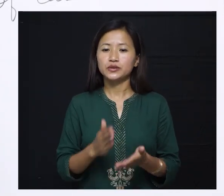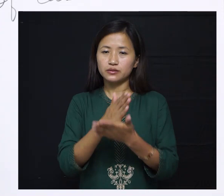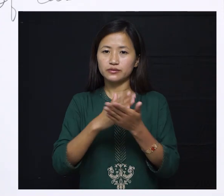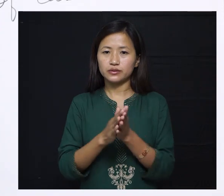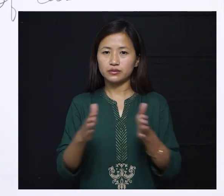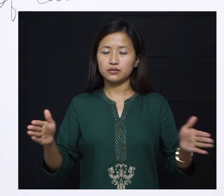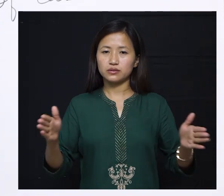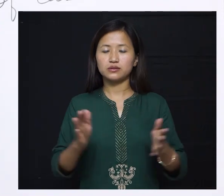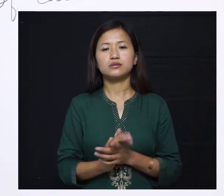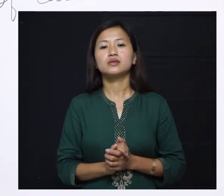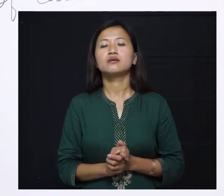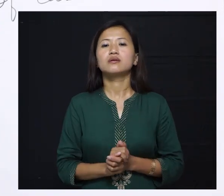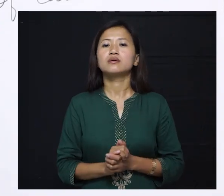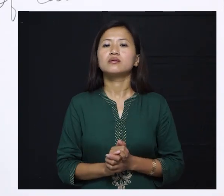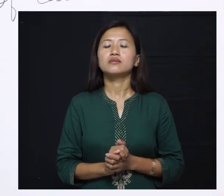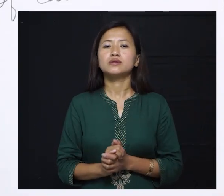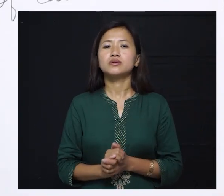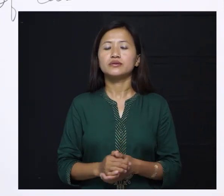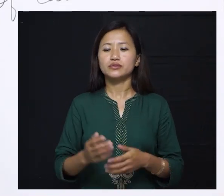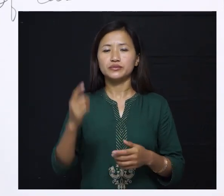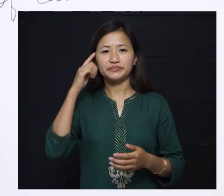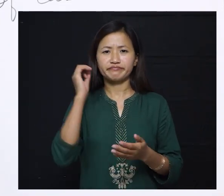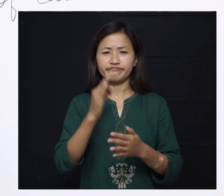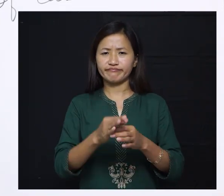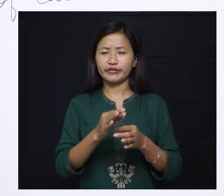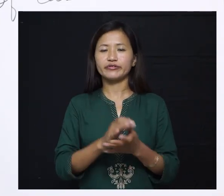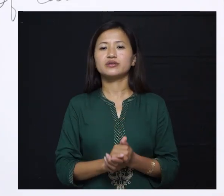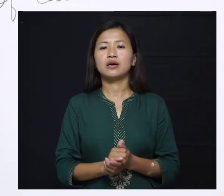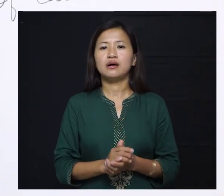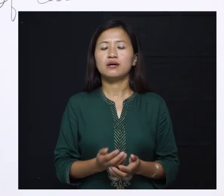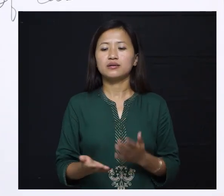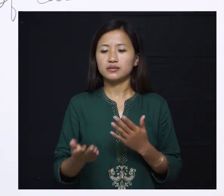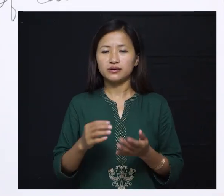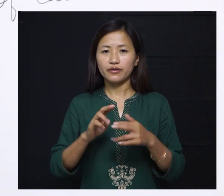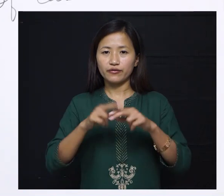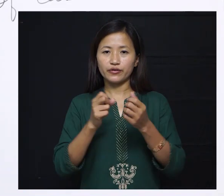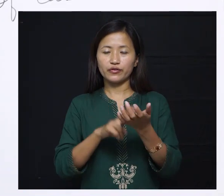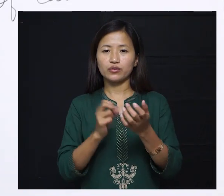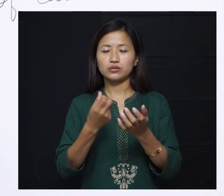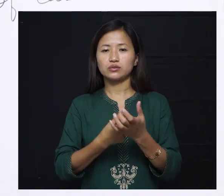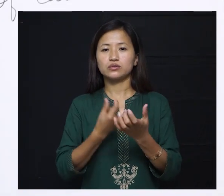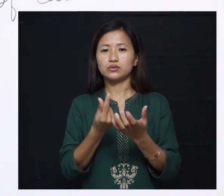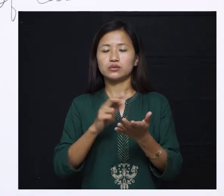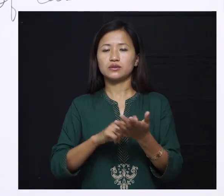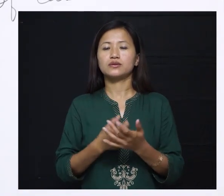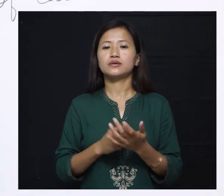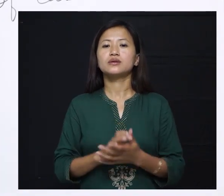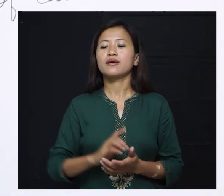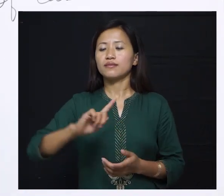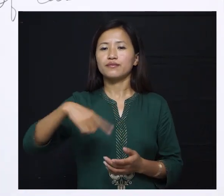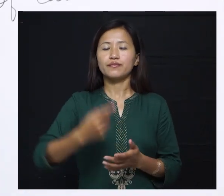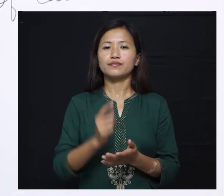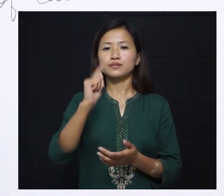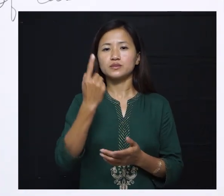divided according to their faith and according to their favor. All right. So coming to the next one, that